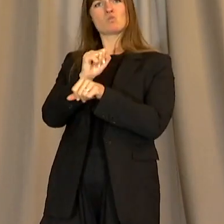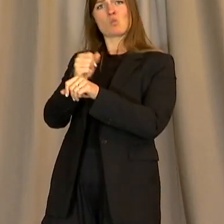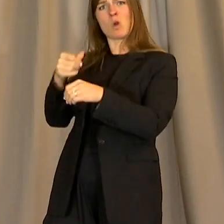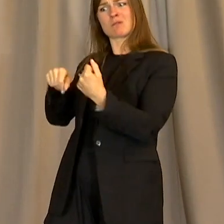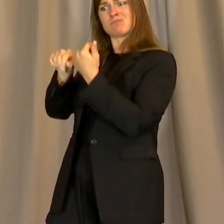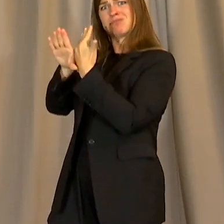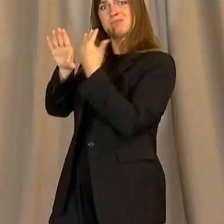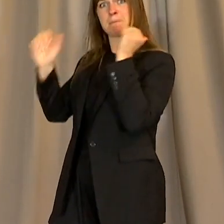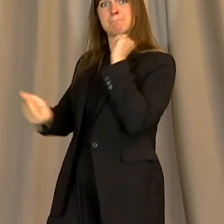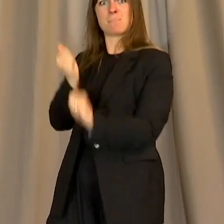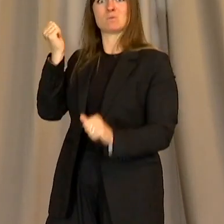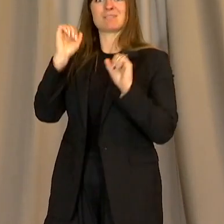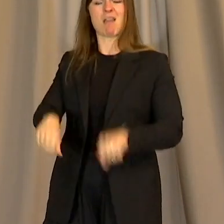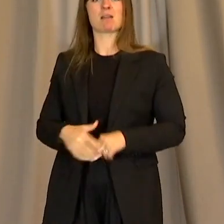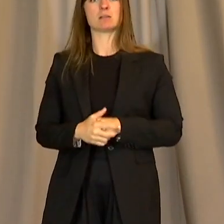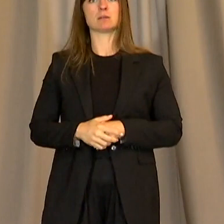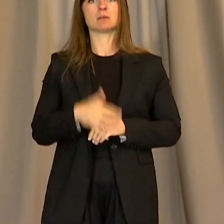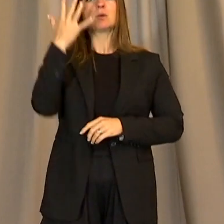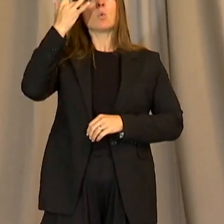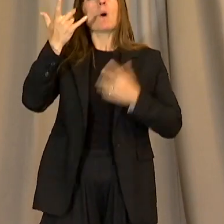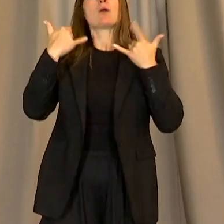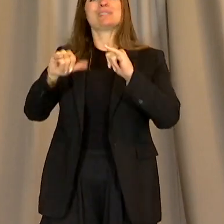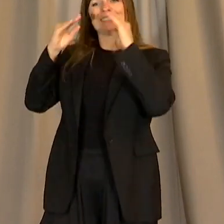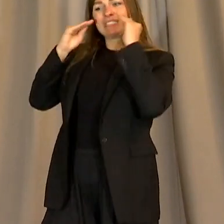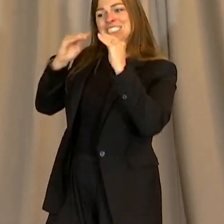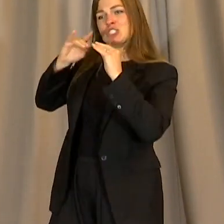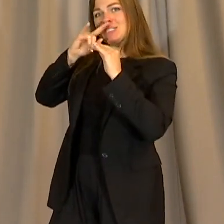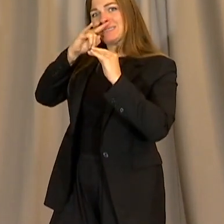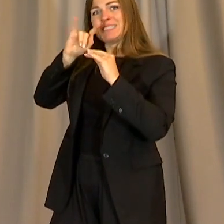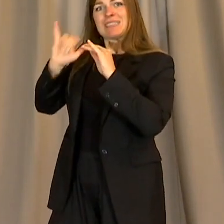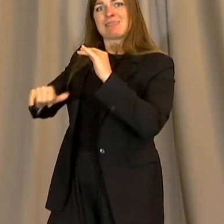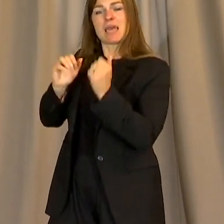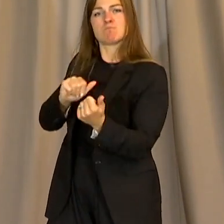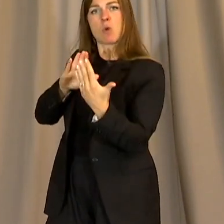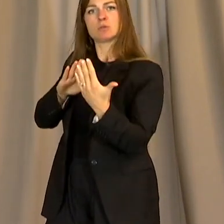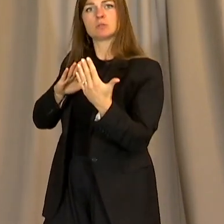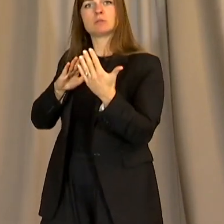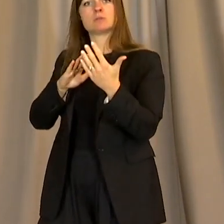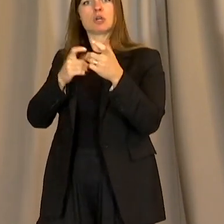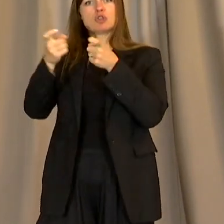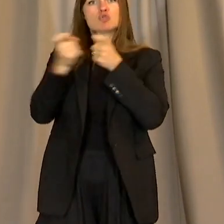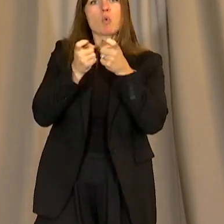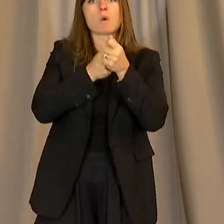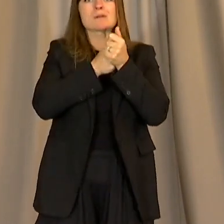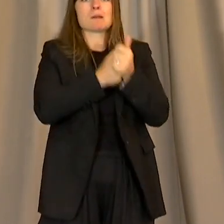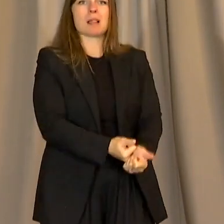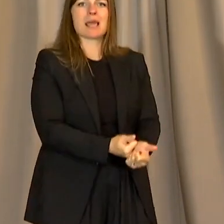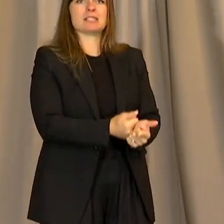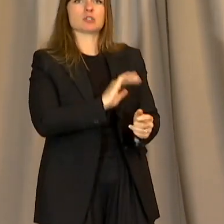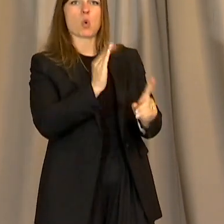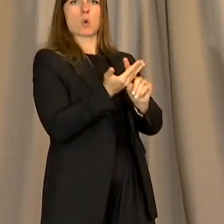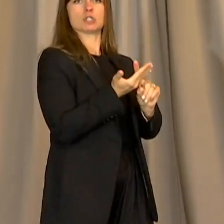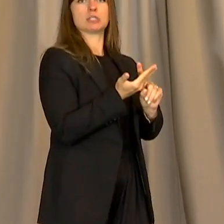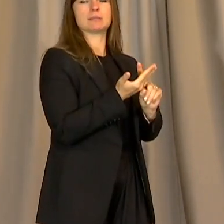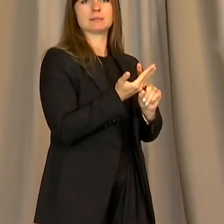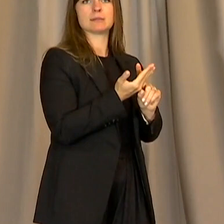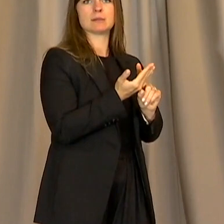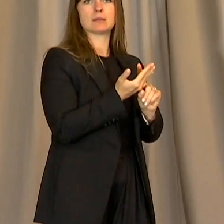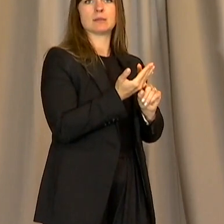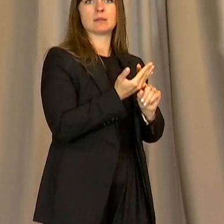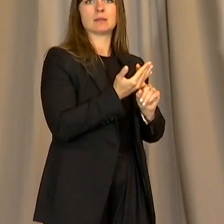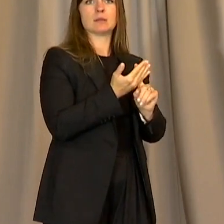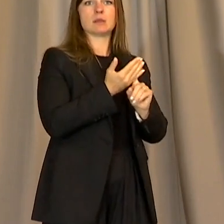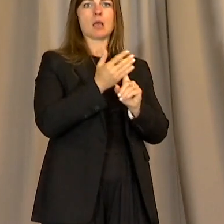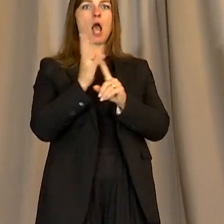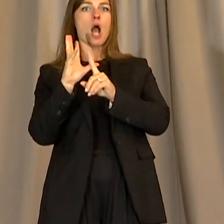you. Why are we still preparing people this way? Control, compliance, coercion,